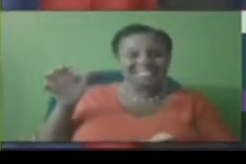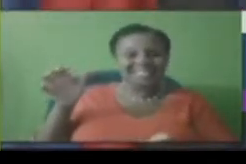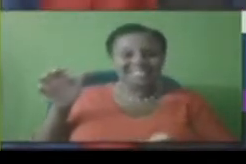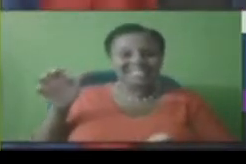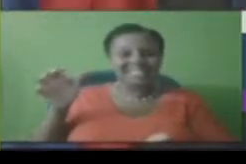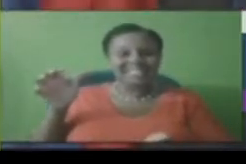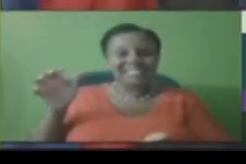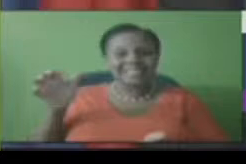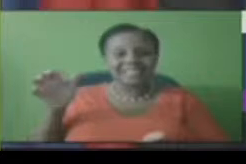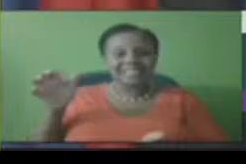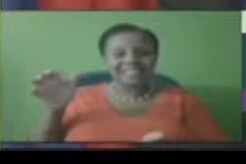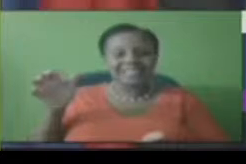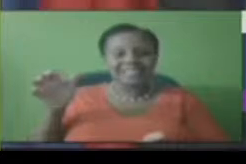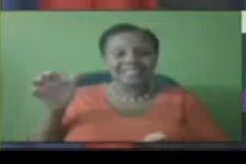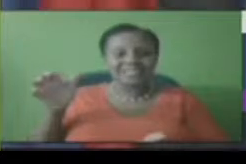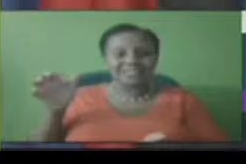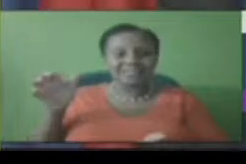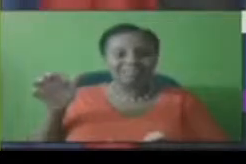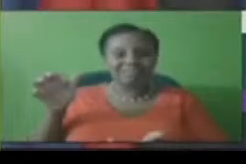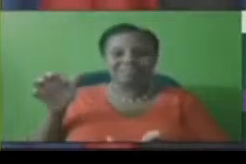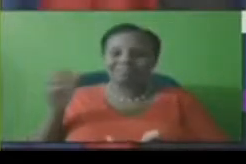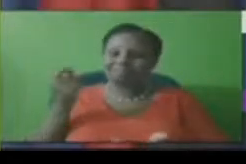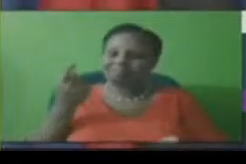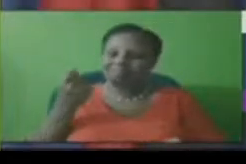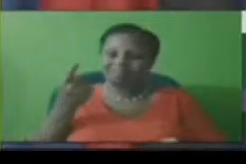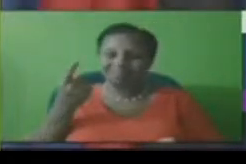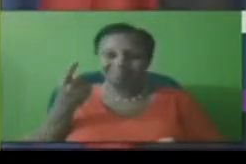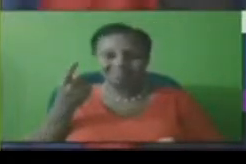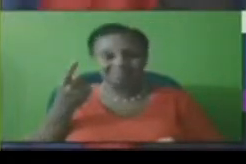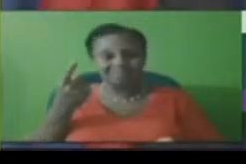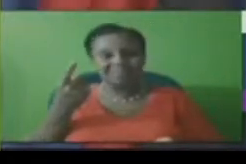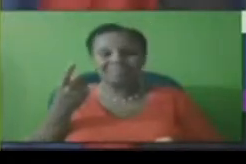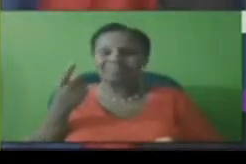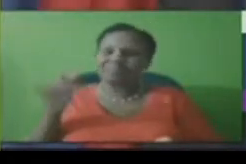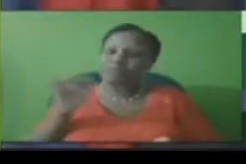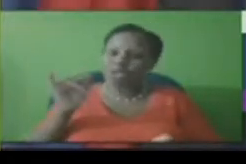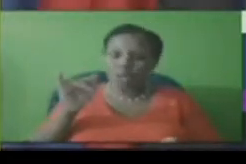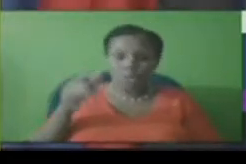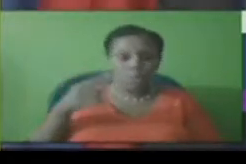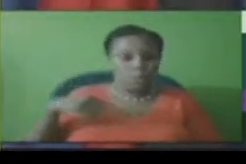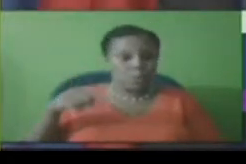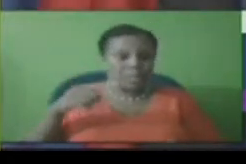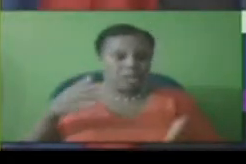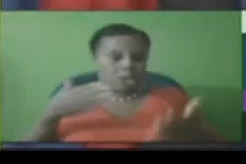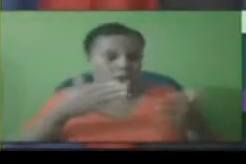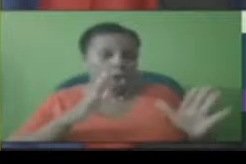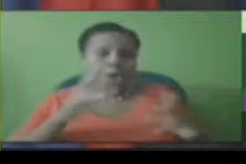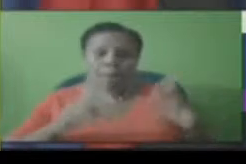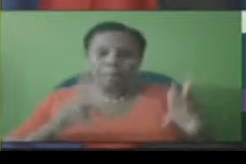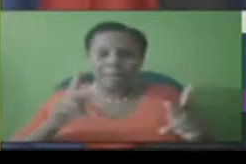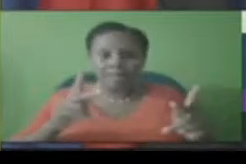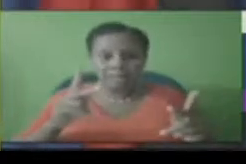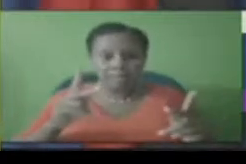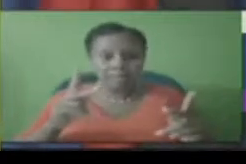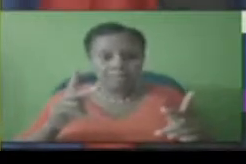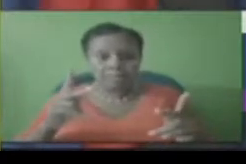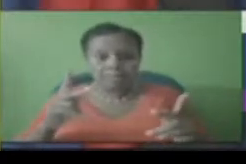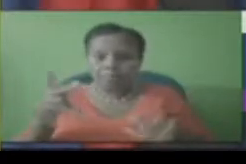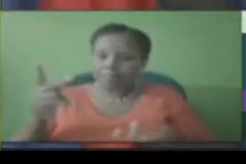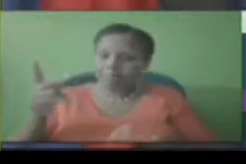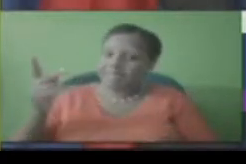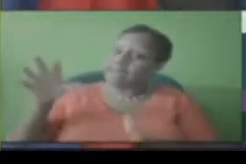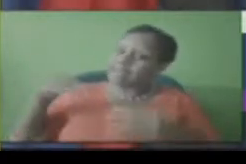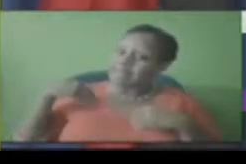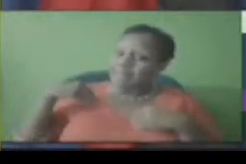we also made loan very, very favorable terms in loans. But there has to be